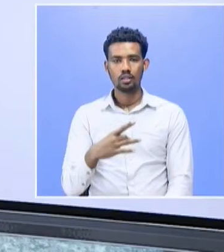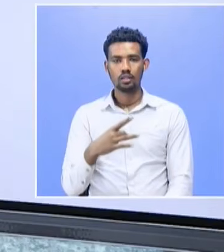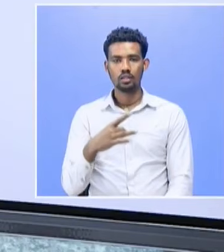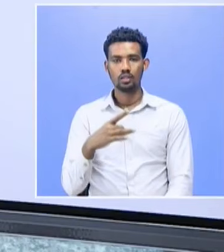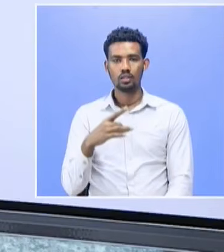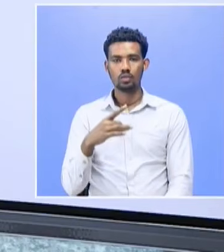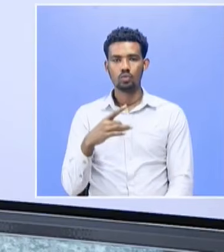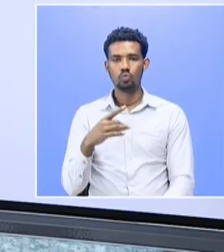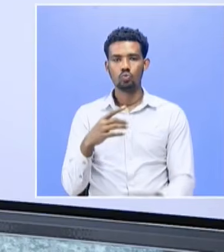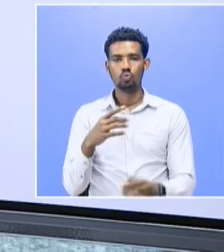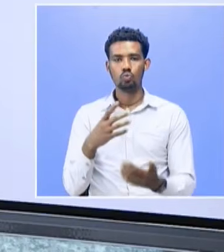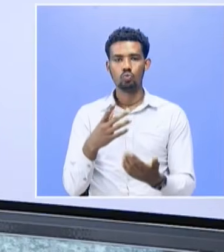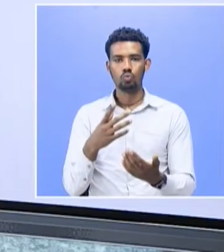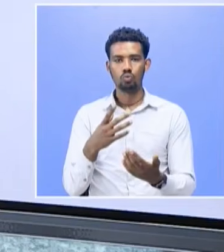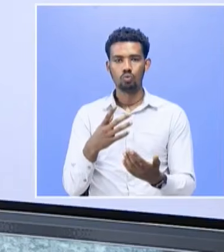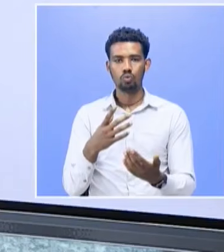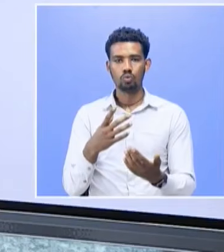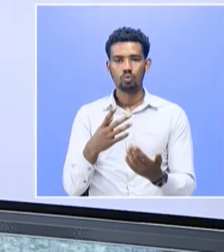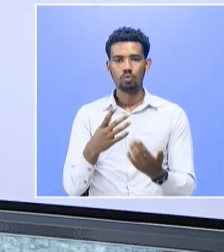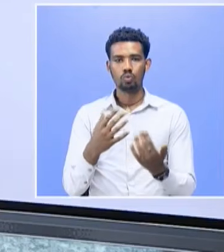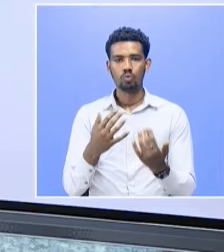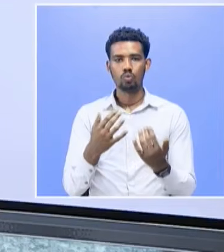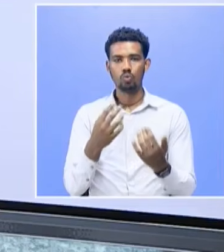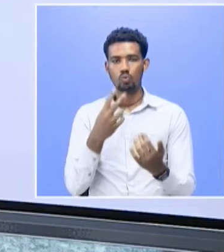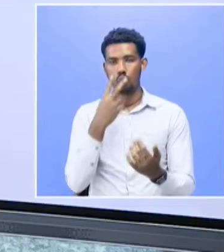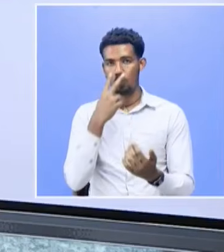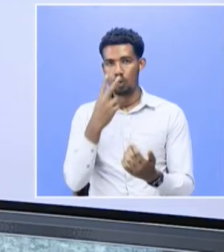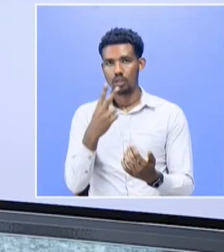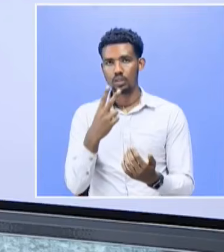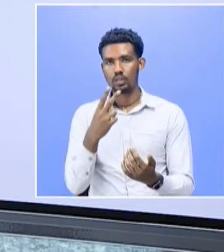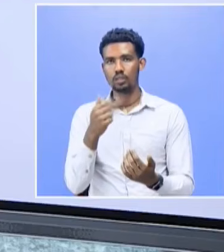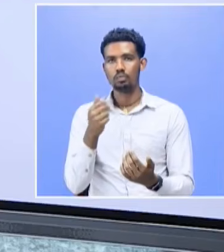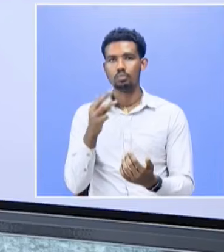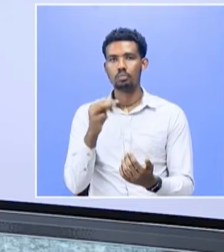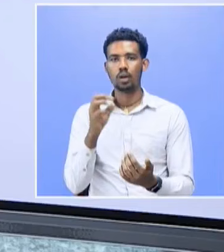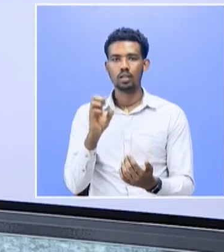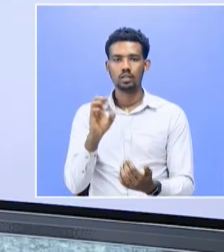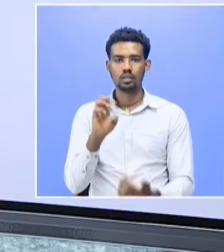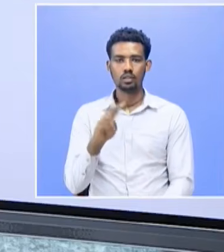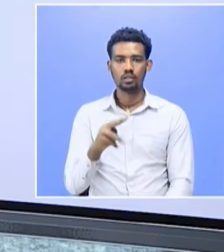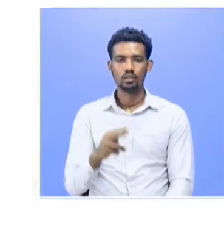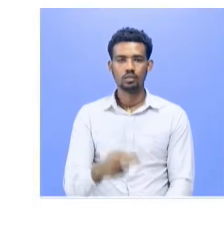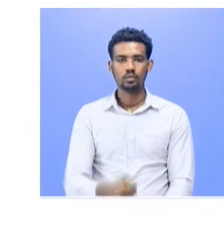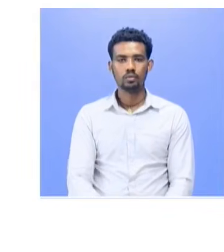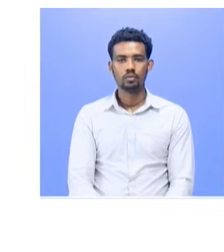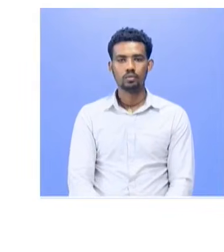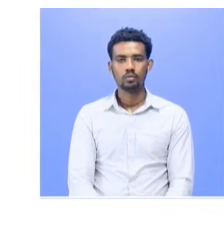You can use maybe do or the correct if it is does. 2.